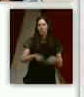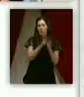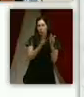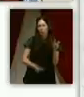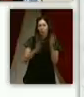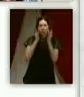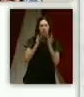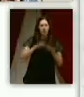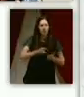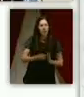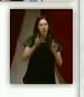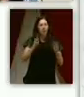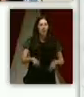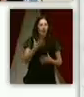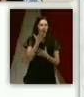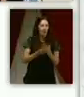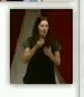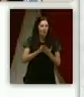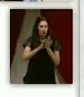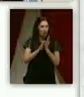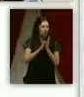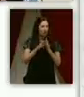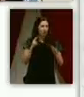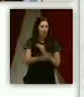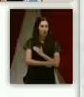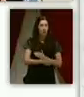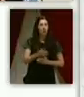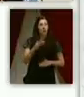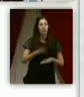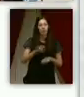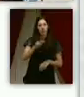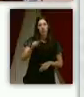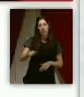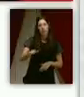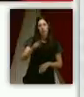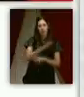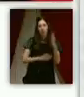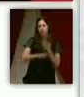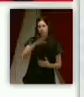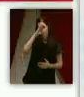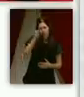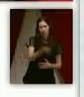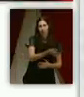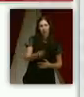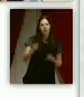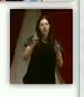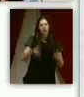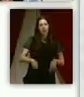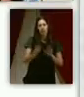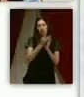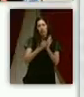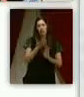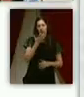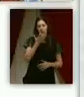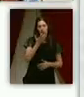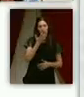wording, technical specifications, and grammar errors. For those with cognitive impairment,